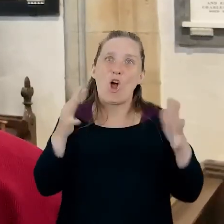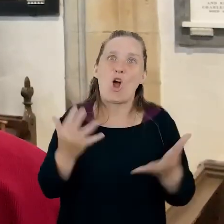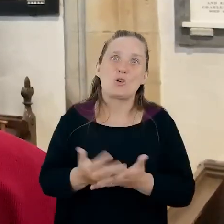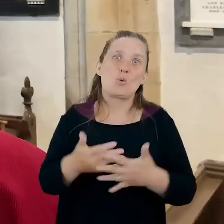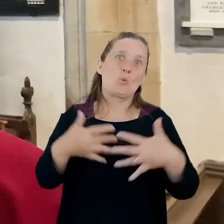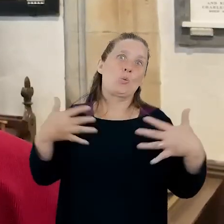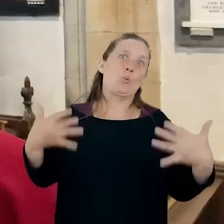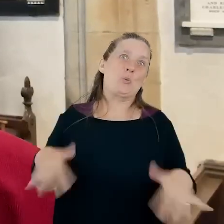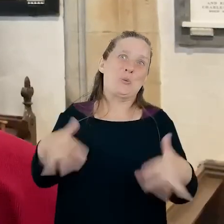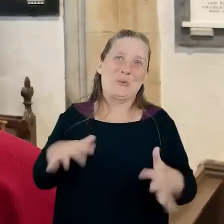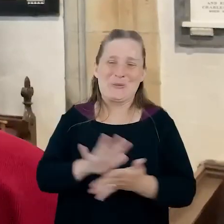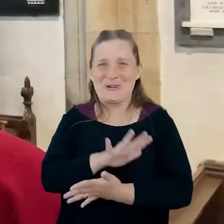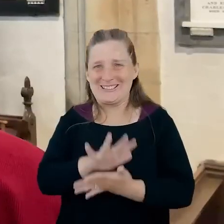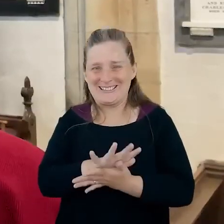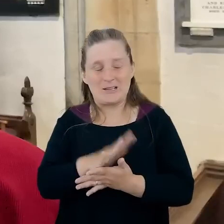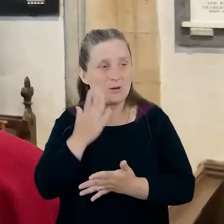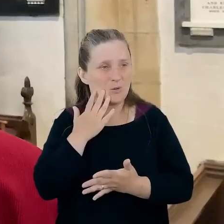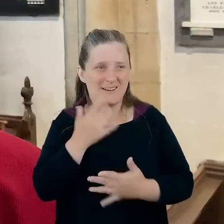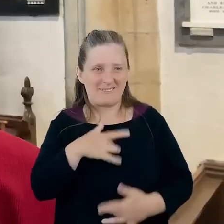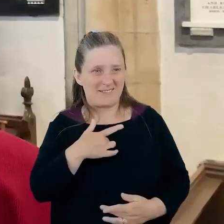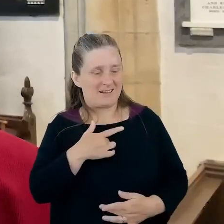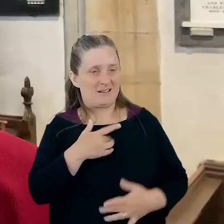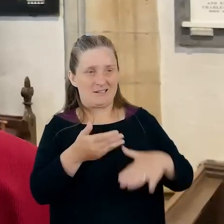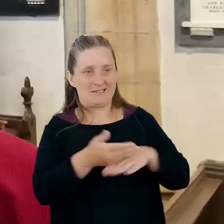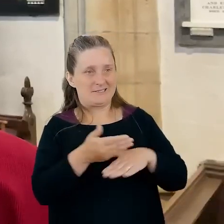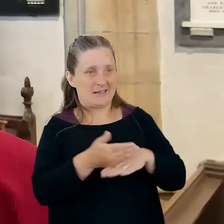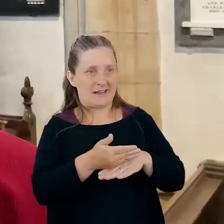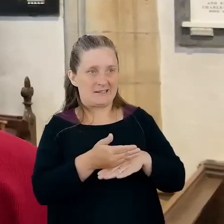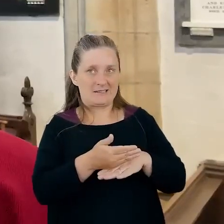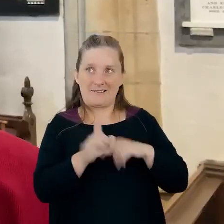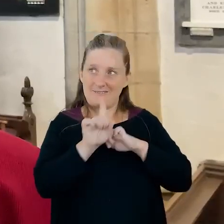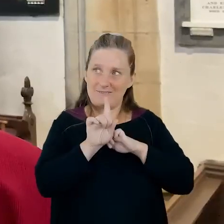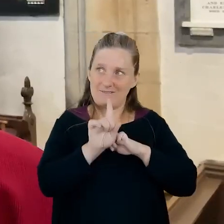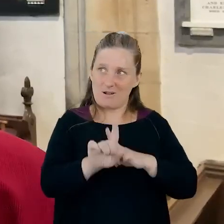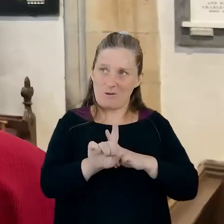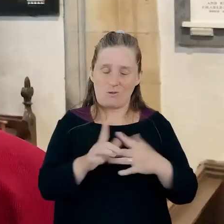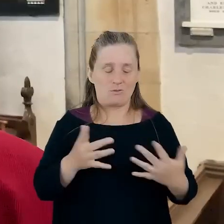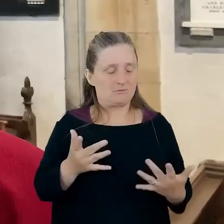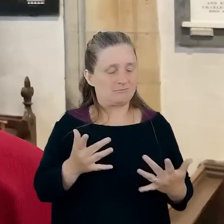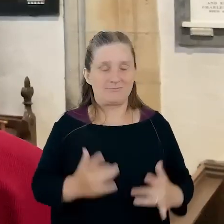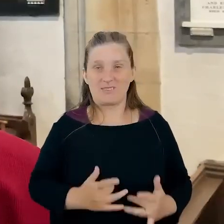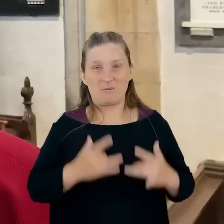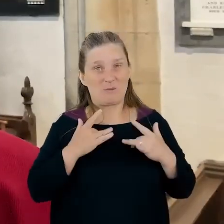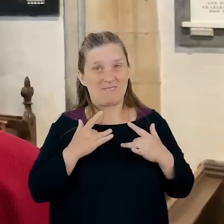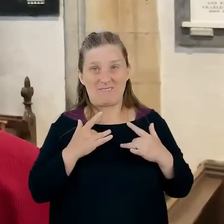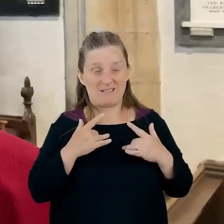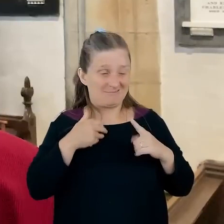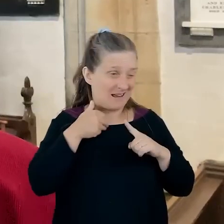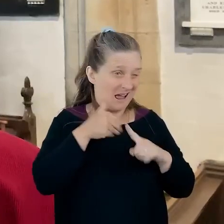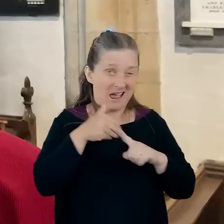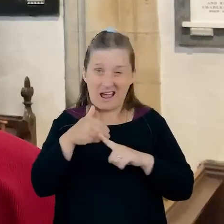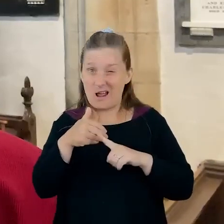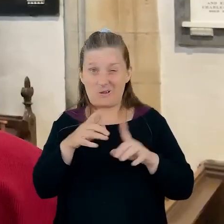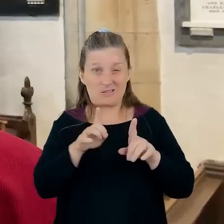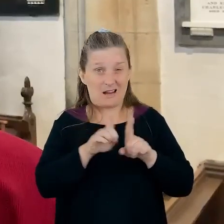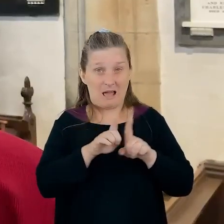world? So when we are daunted and fearful of the task of being disciples, feel that we are being sent out